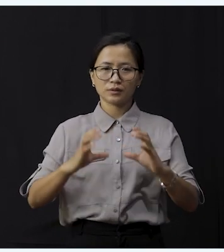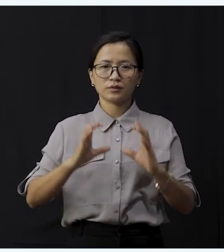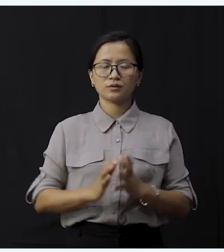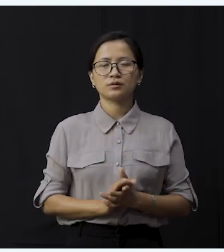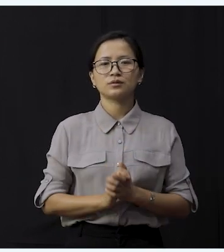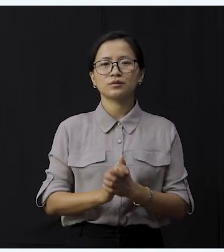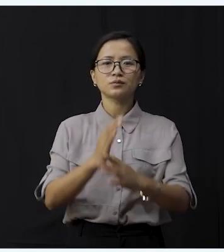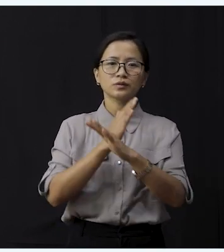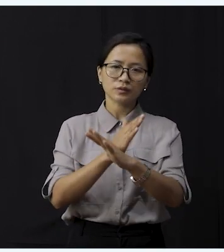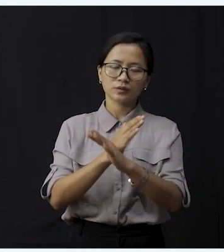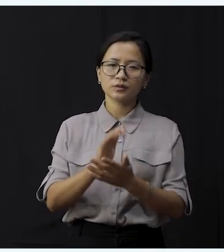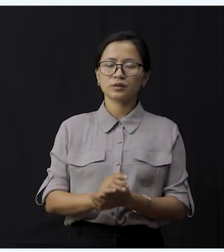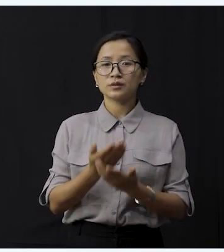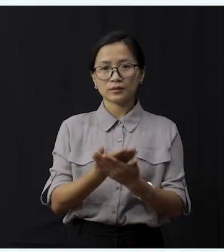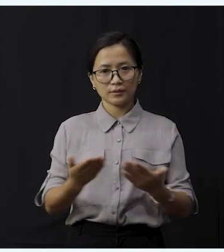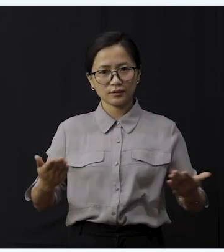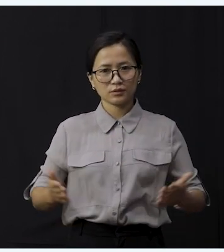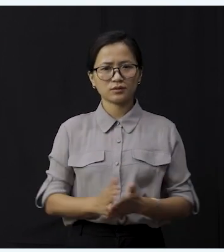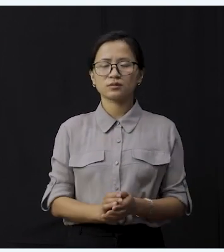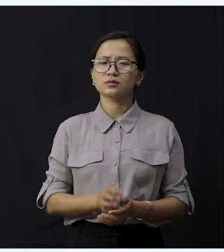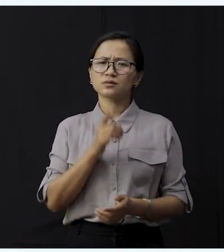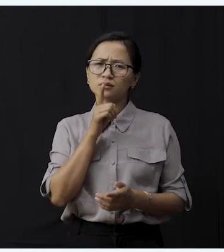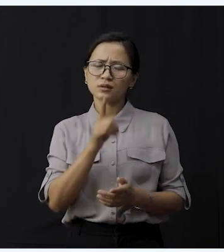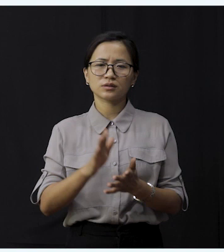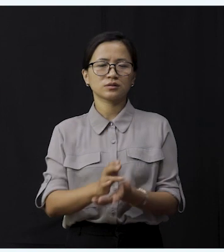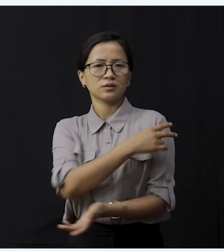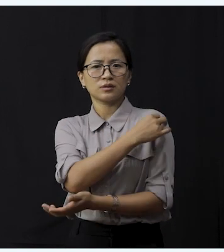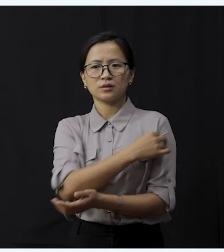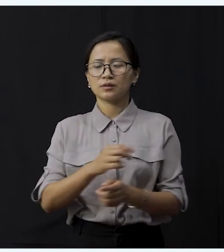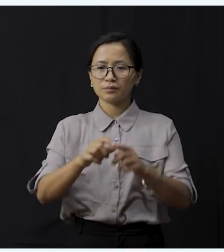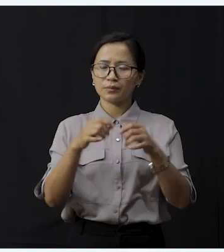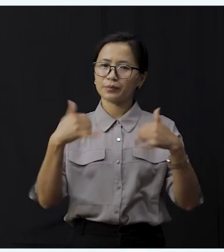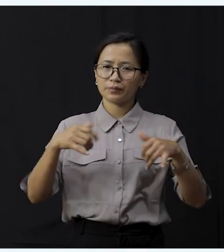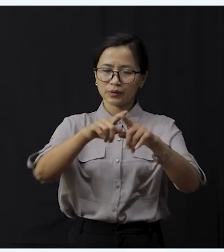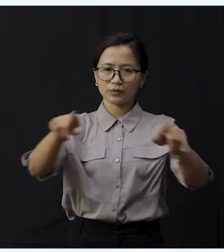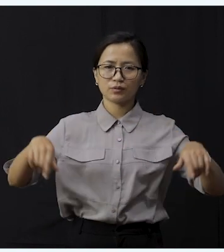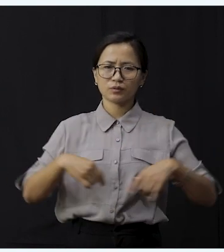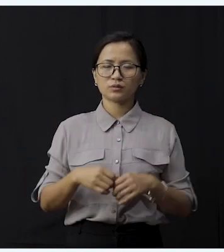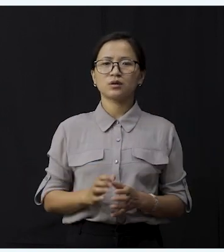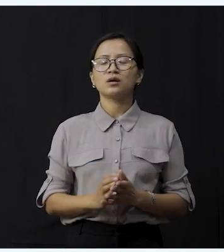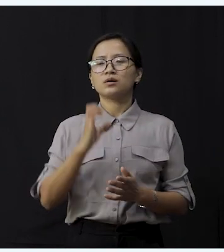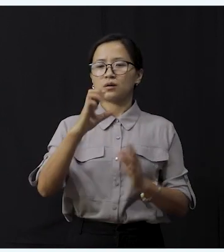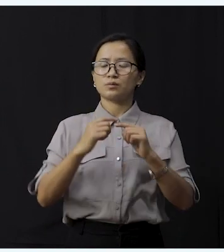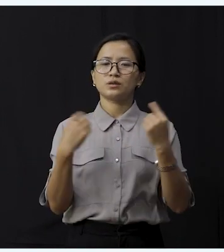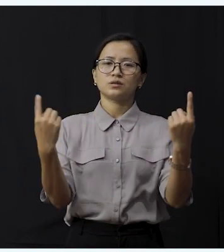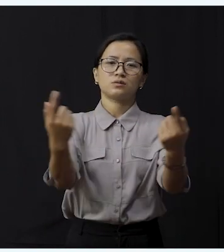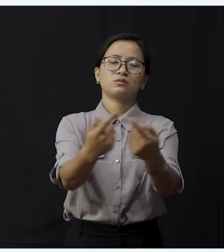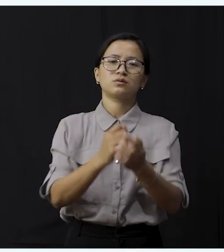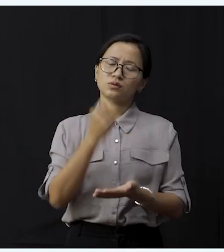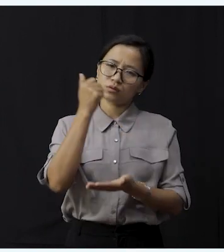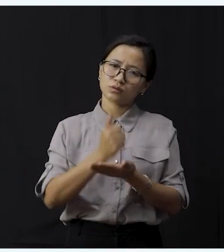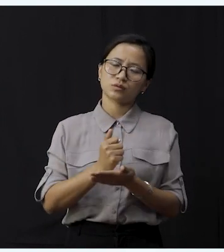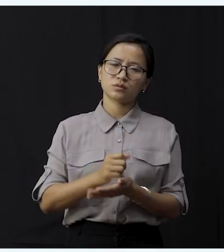this public property, such as a hospital or a playground or a community hall. And then we